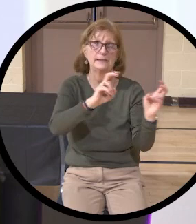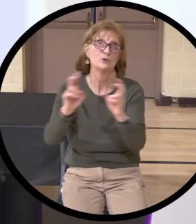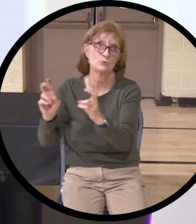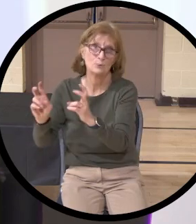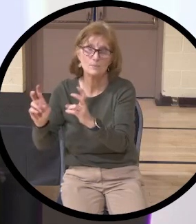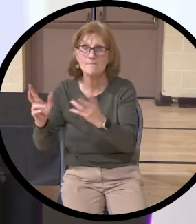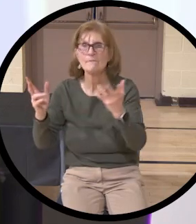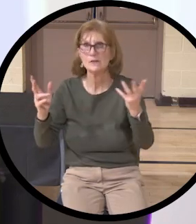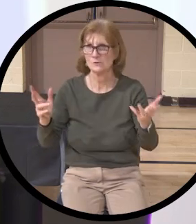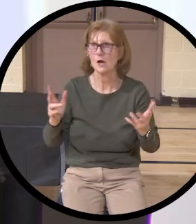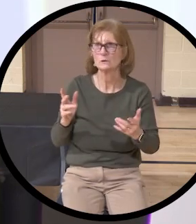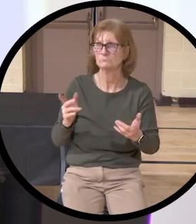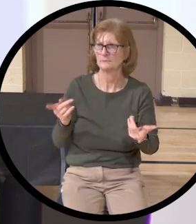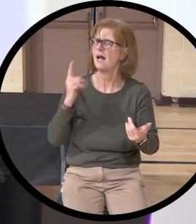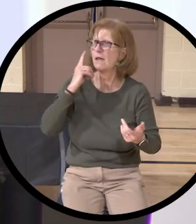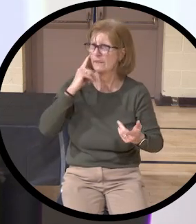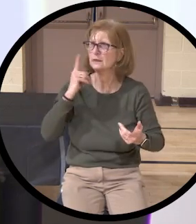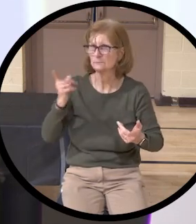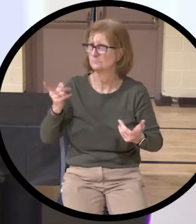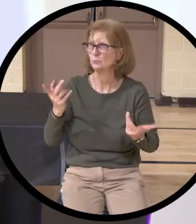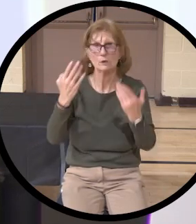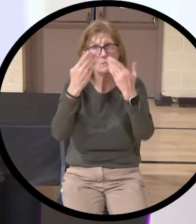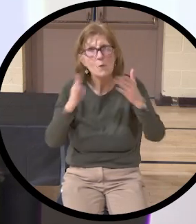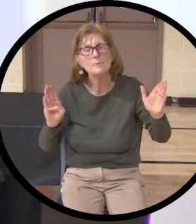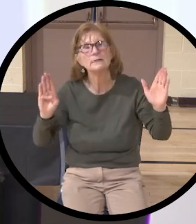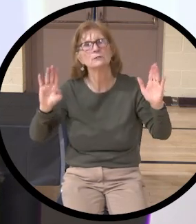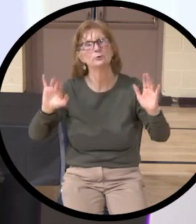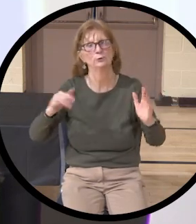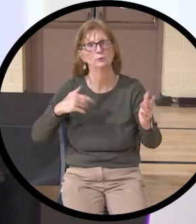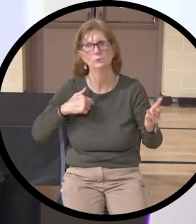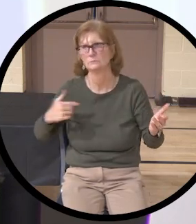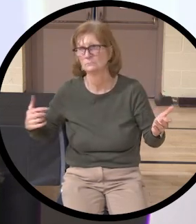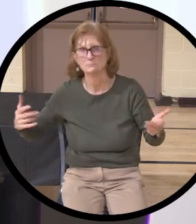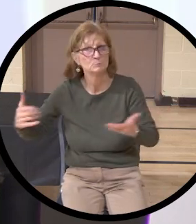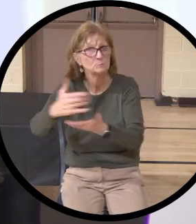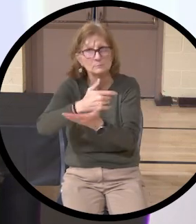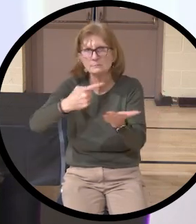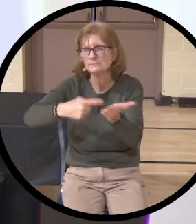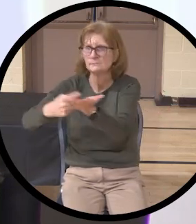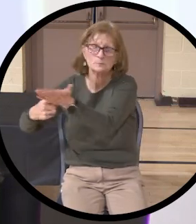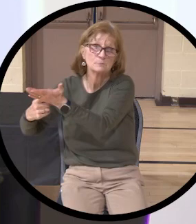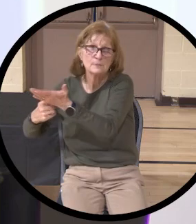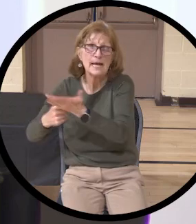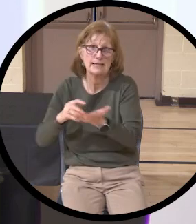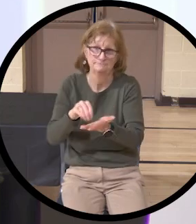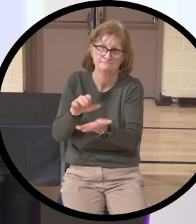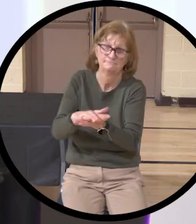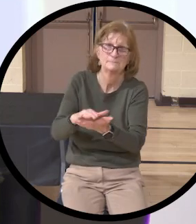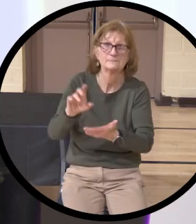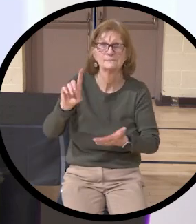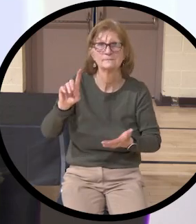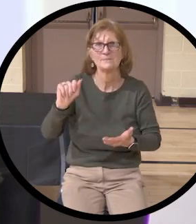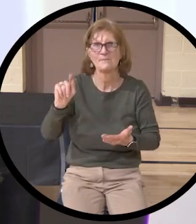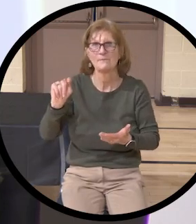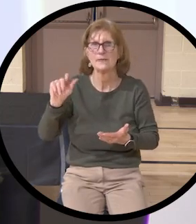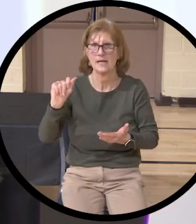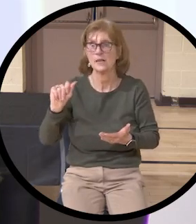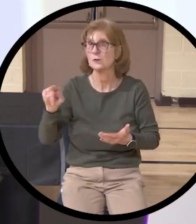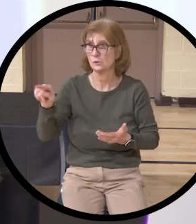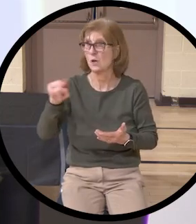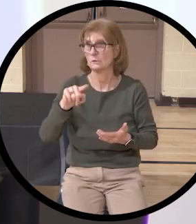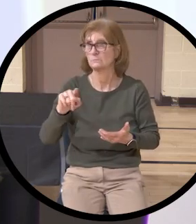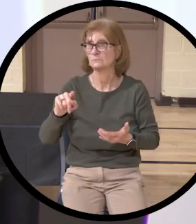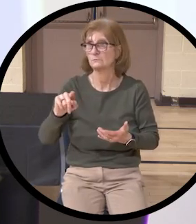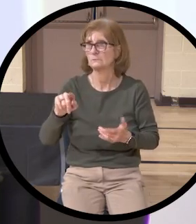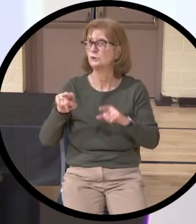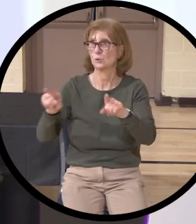But I think we can commit to at least doing some not only do we collect data afterwards, but we do field views after. So we'll make sure to come back here